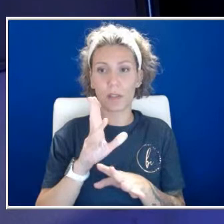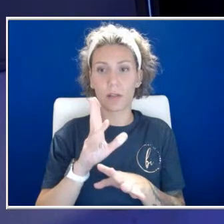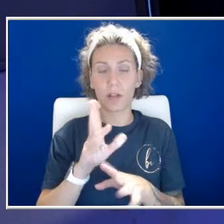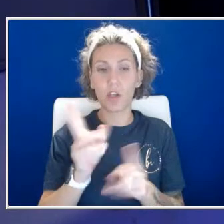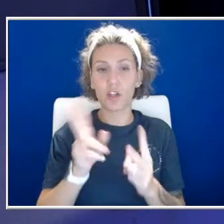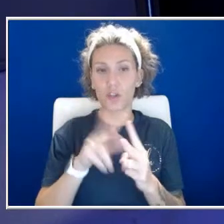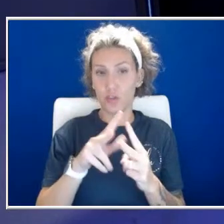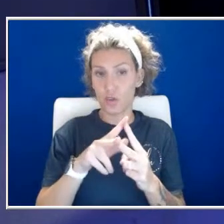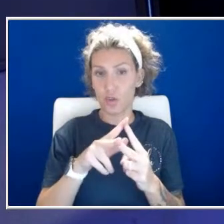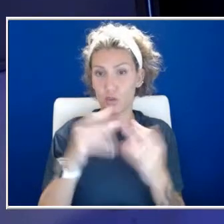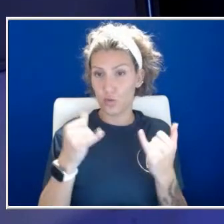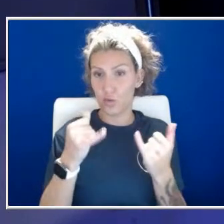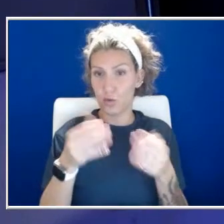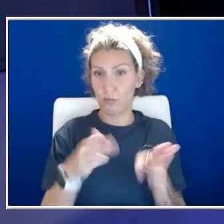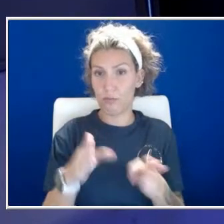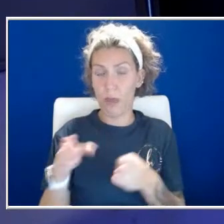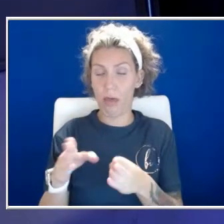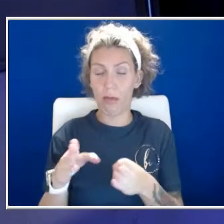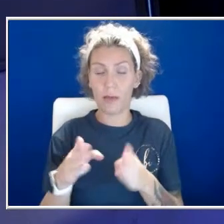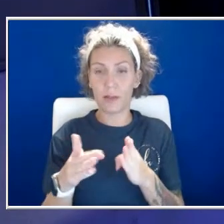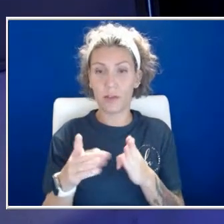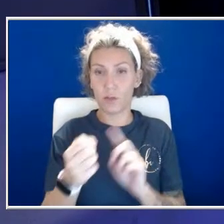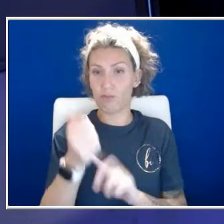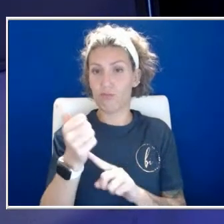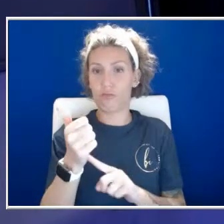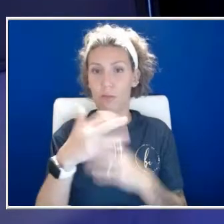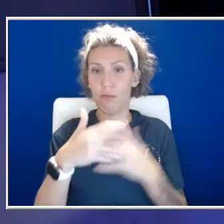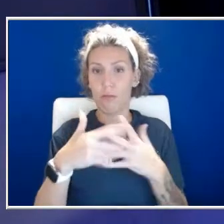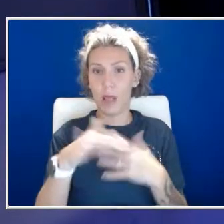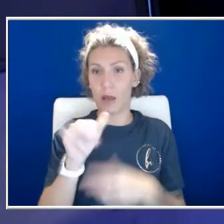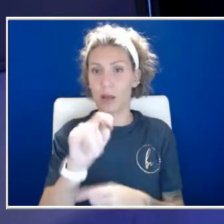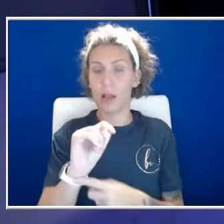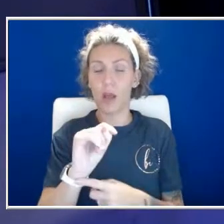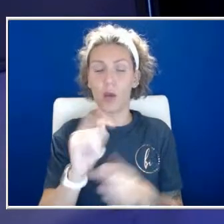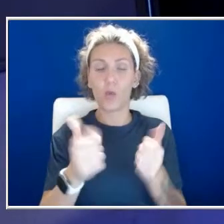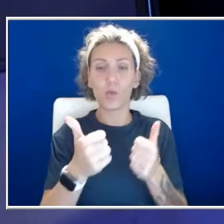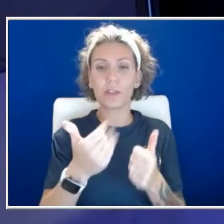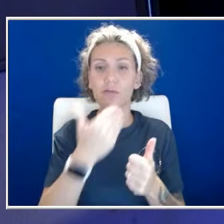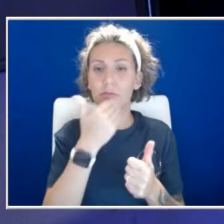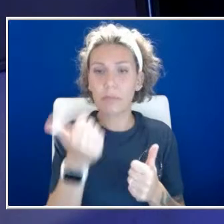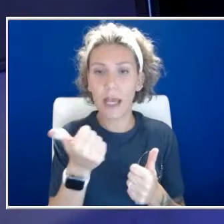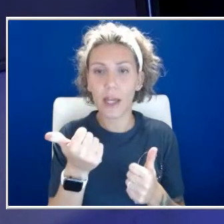used for removing blood clots. Which one is better, and do they have specific